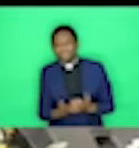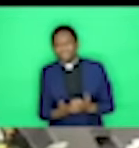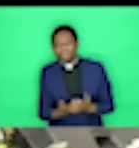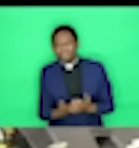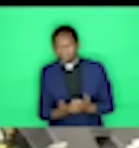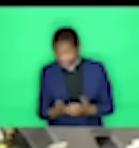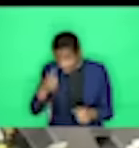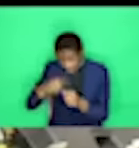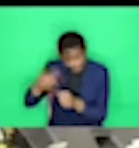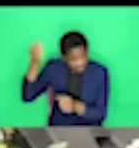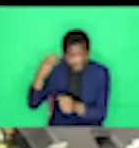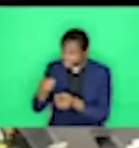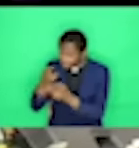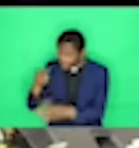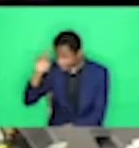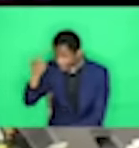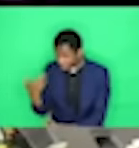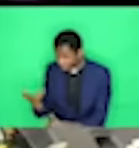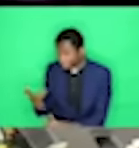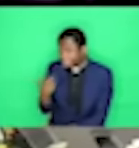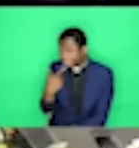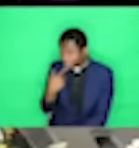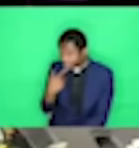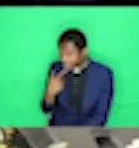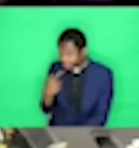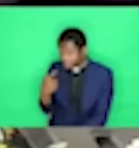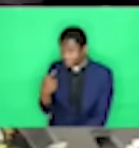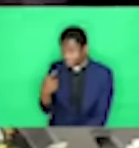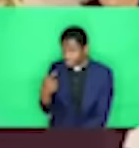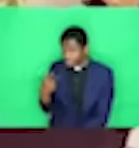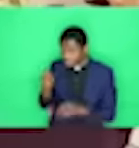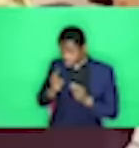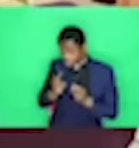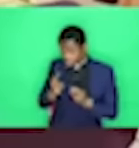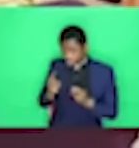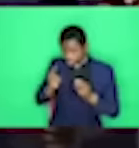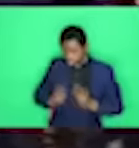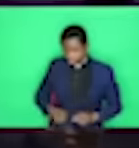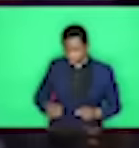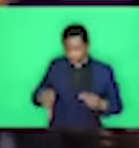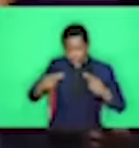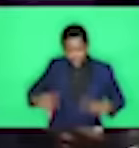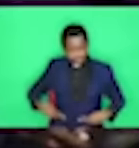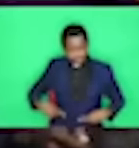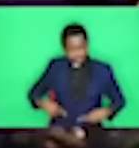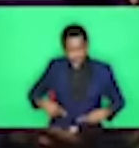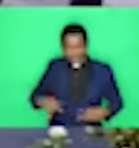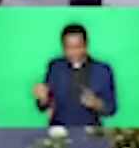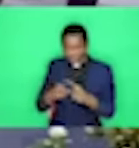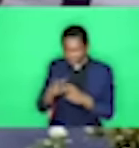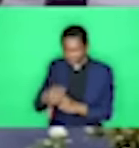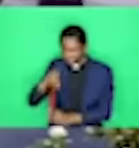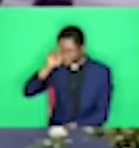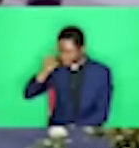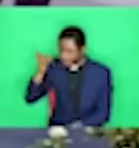told someone that human beings are smarter than percentage. Now, if they change their behavior, you will